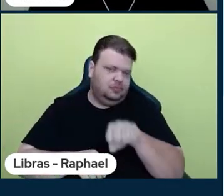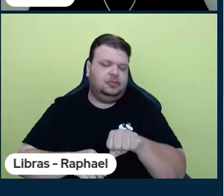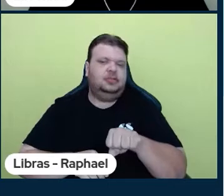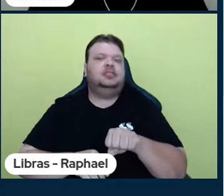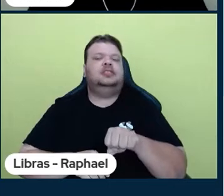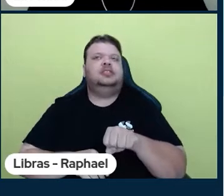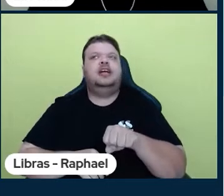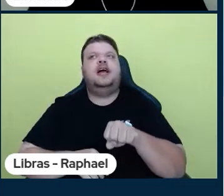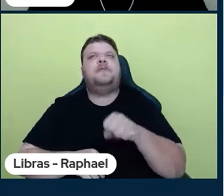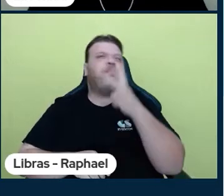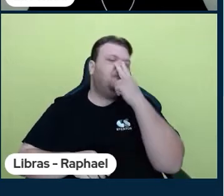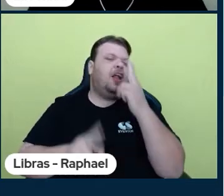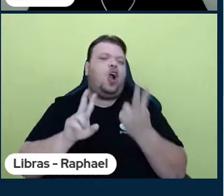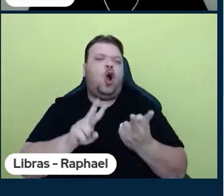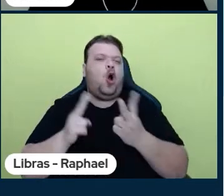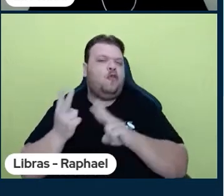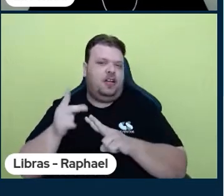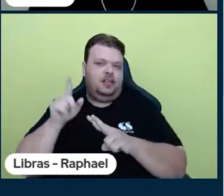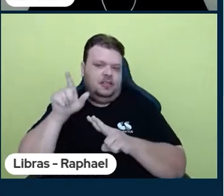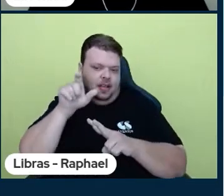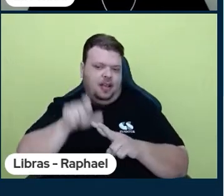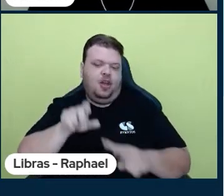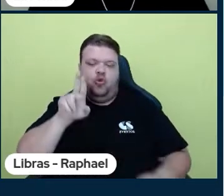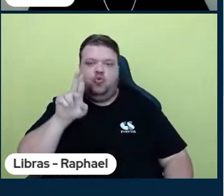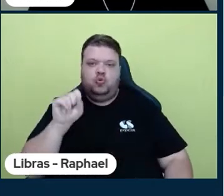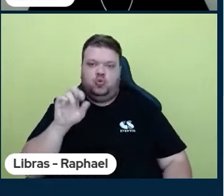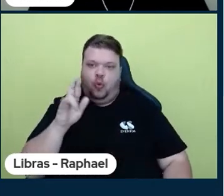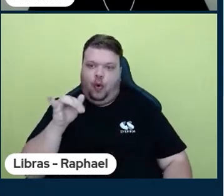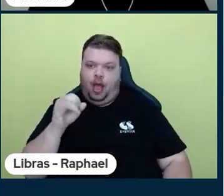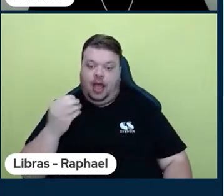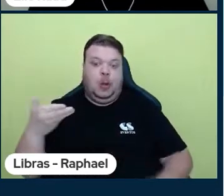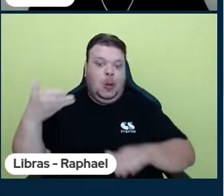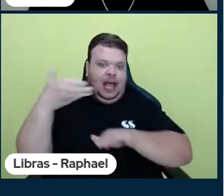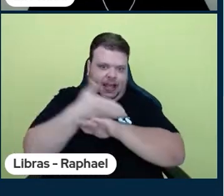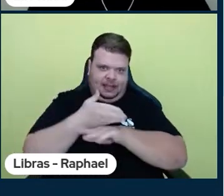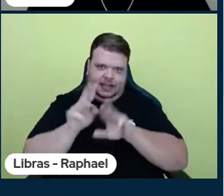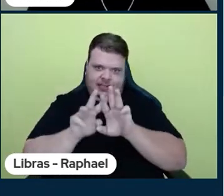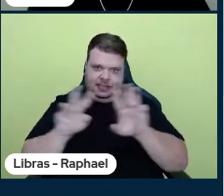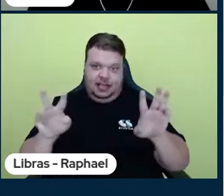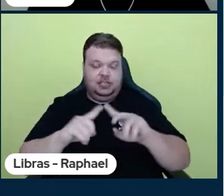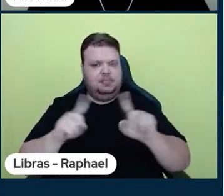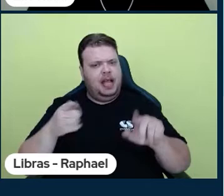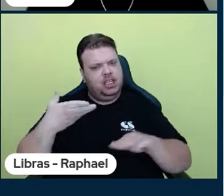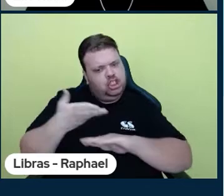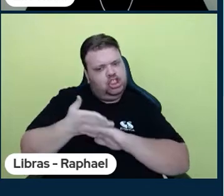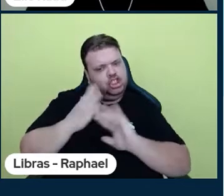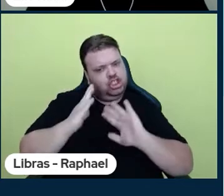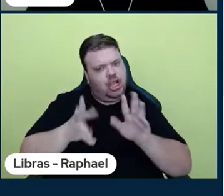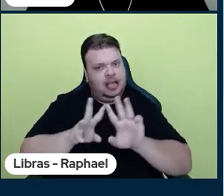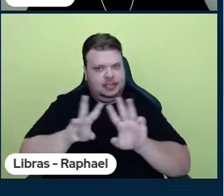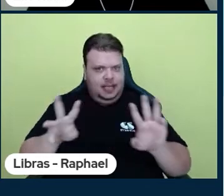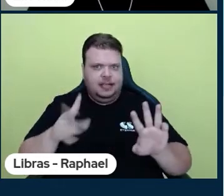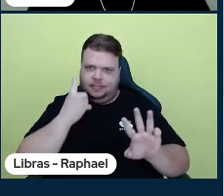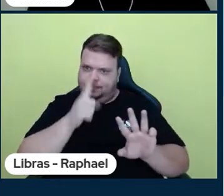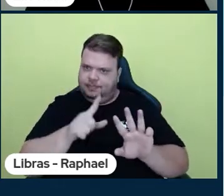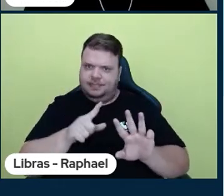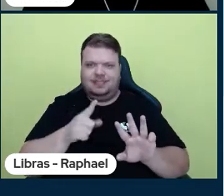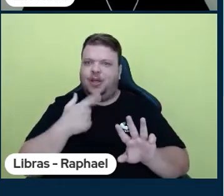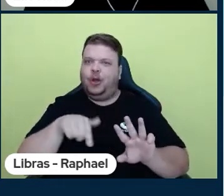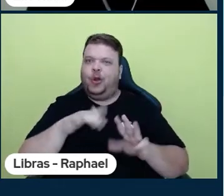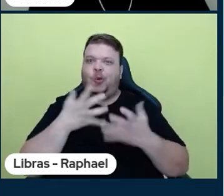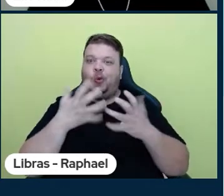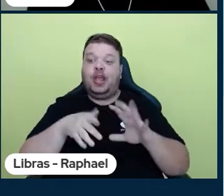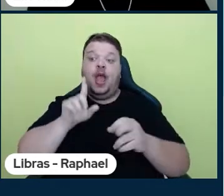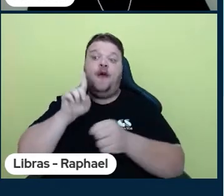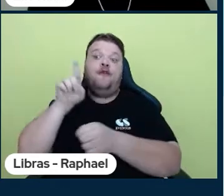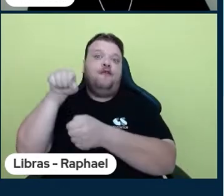go back to Google to ask other questions to Google. If we have those information on our